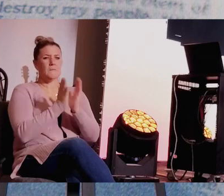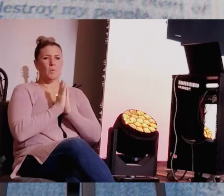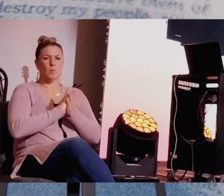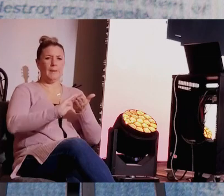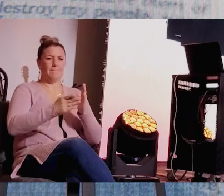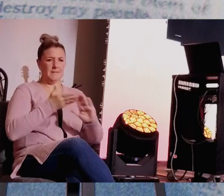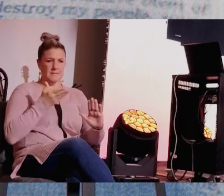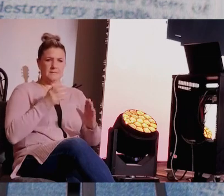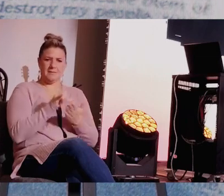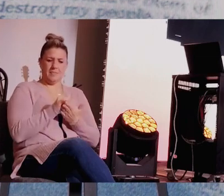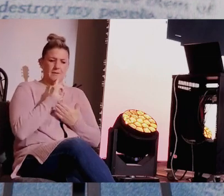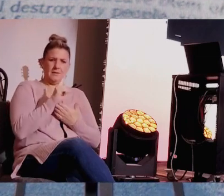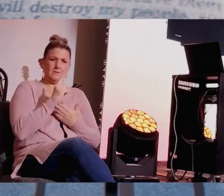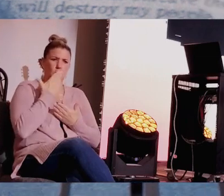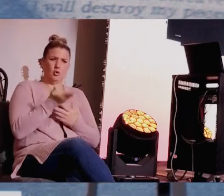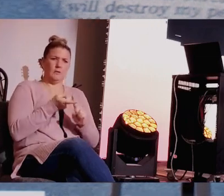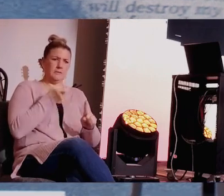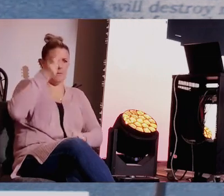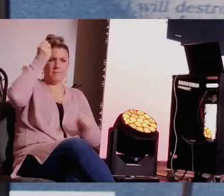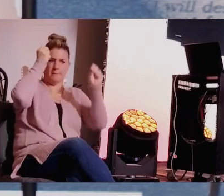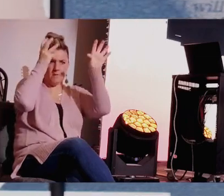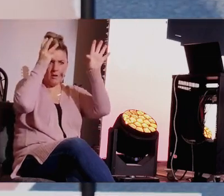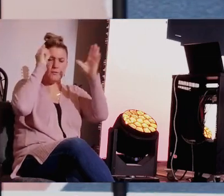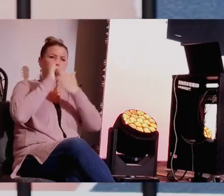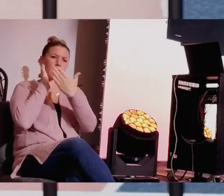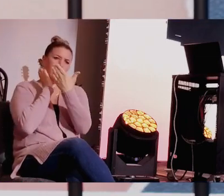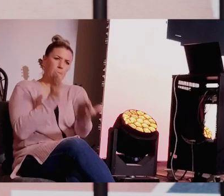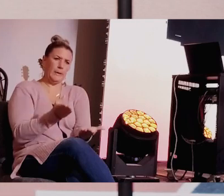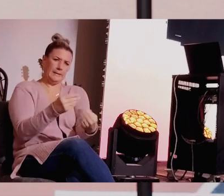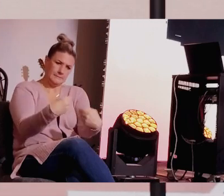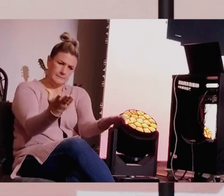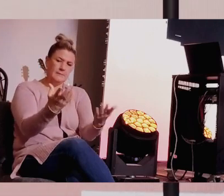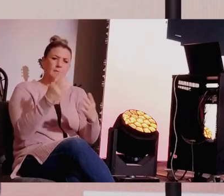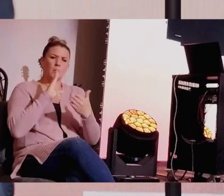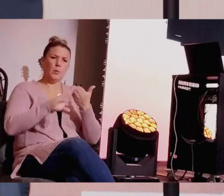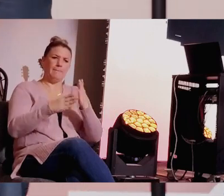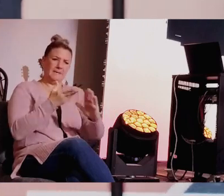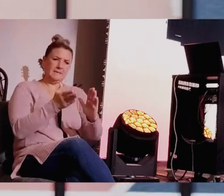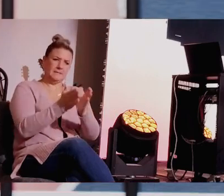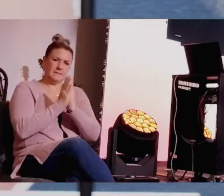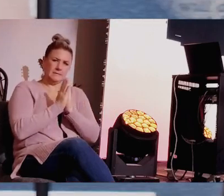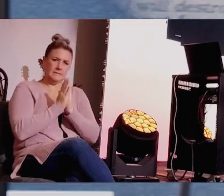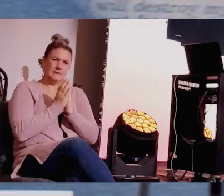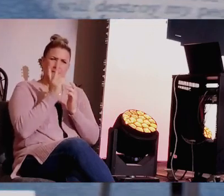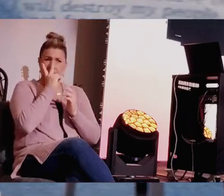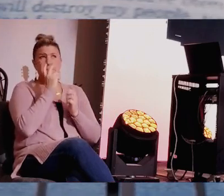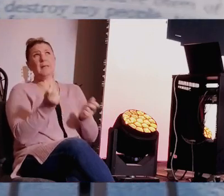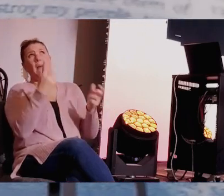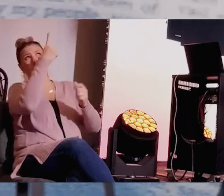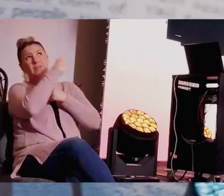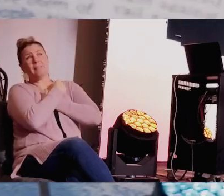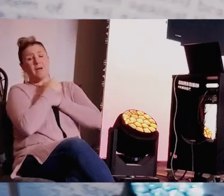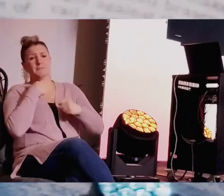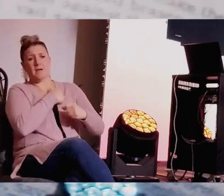Repentance. It's the goodness of the Father that brings repentance. It's seeing how much He loves us and seeing